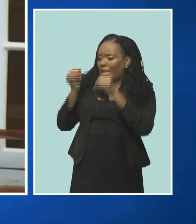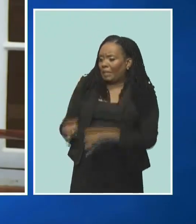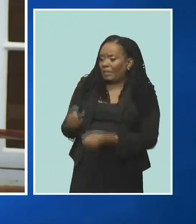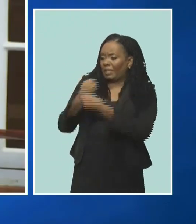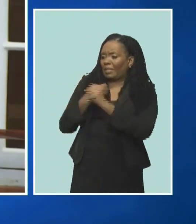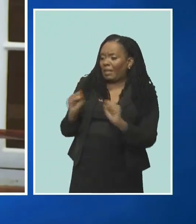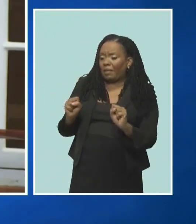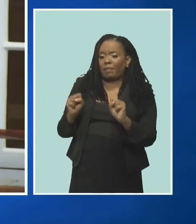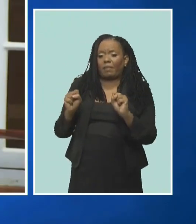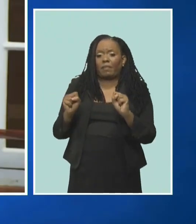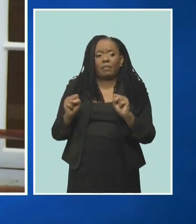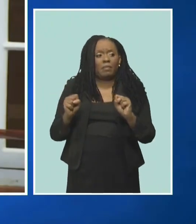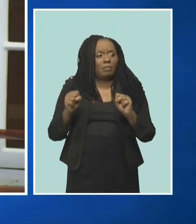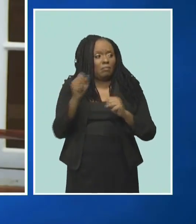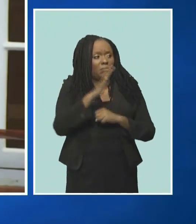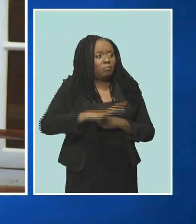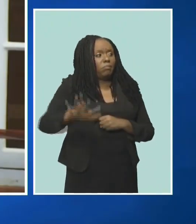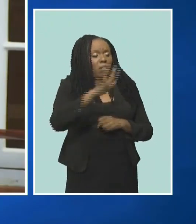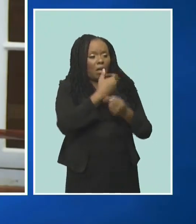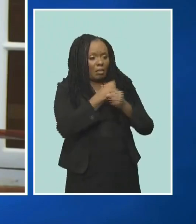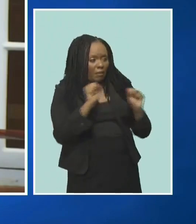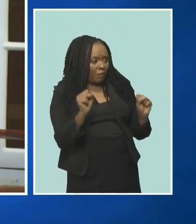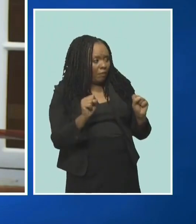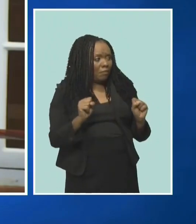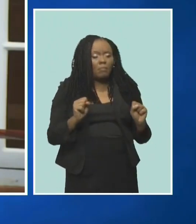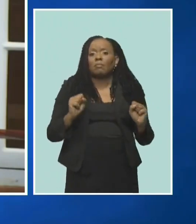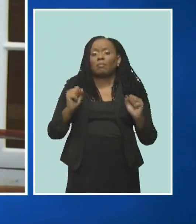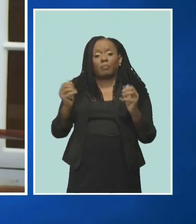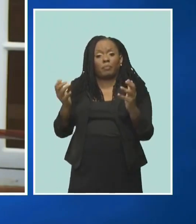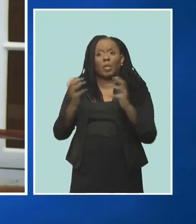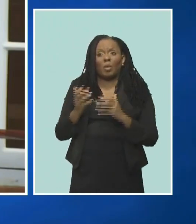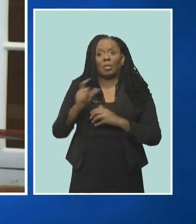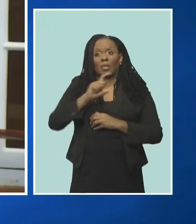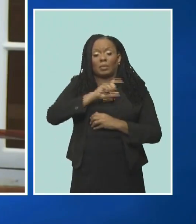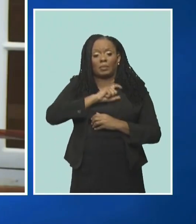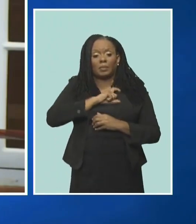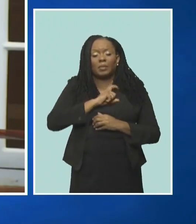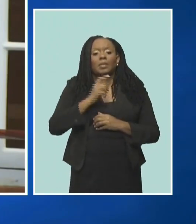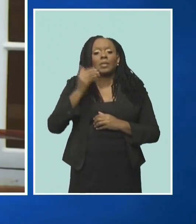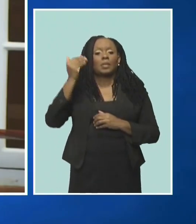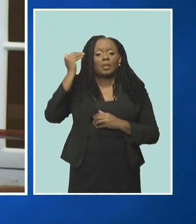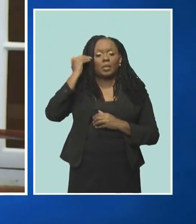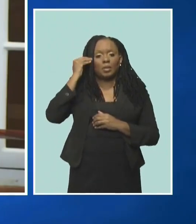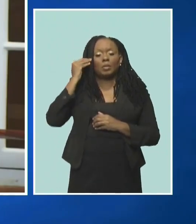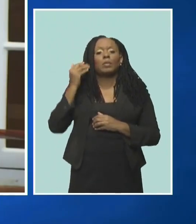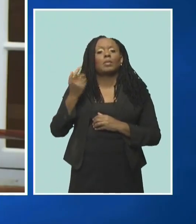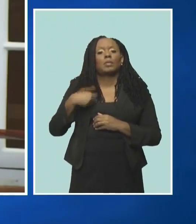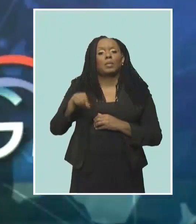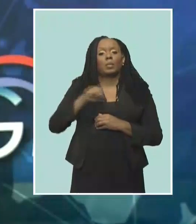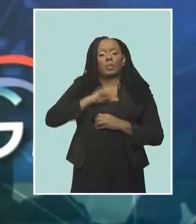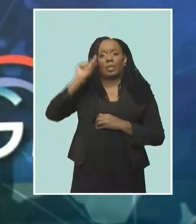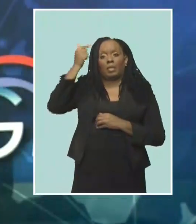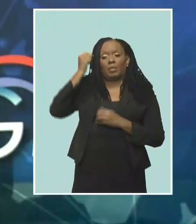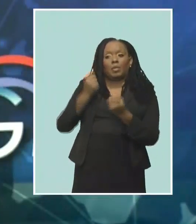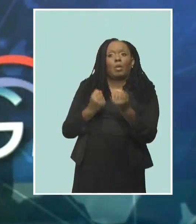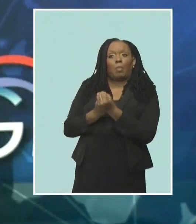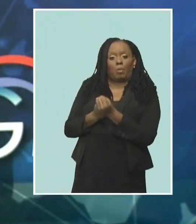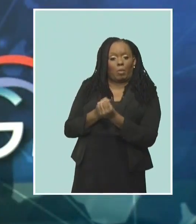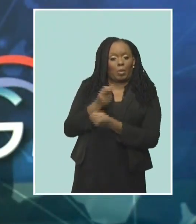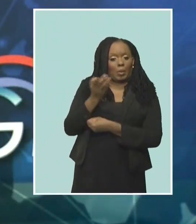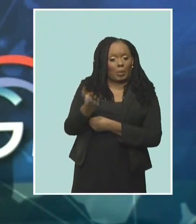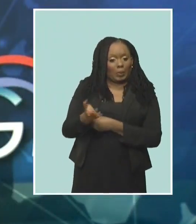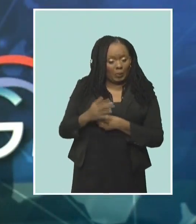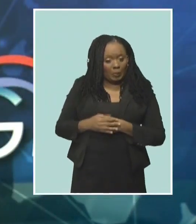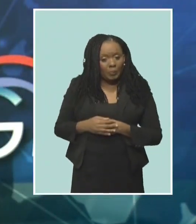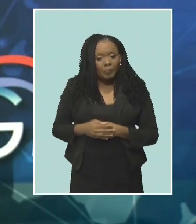and overall the criminal justice system. We want the police to know we have your back. Prime Minister